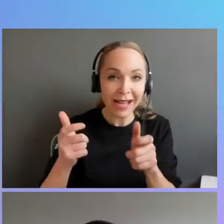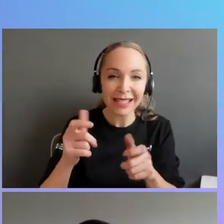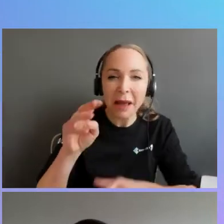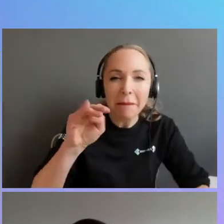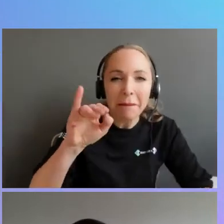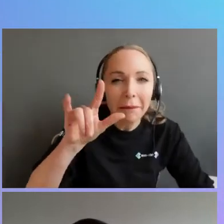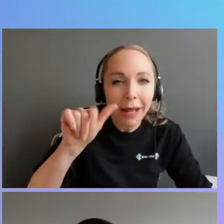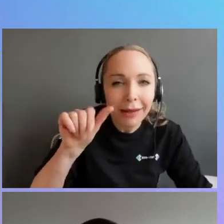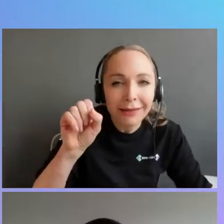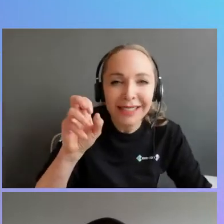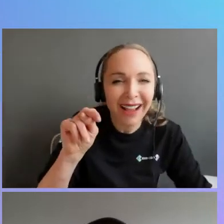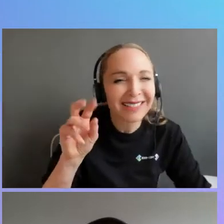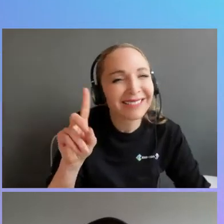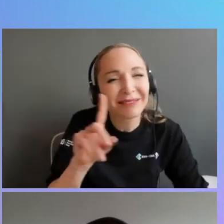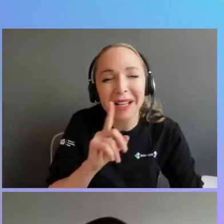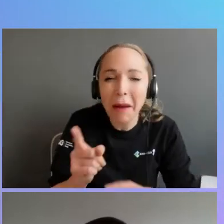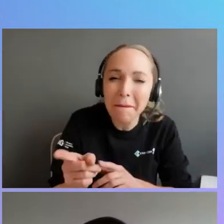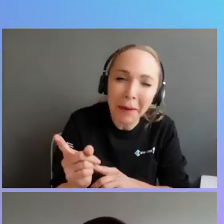incredibly